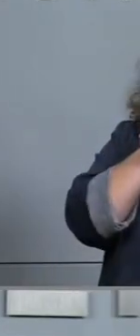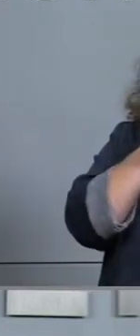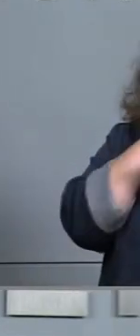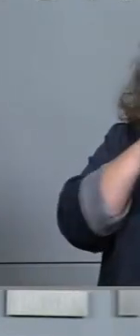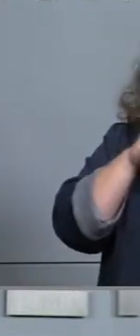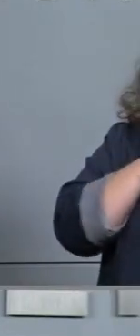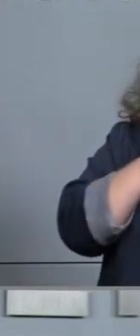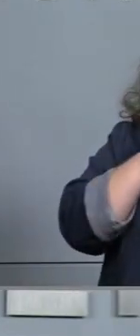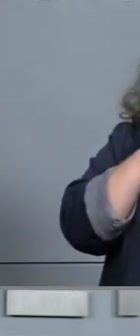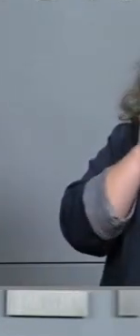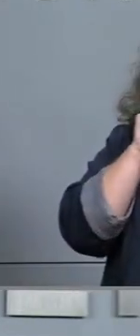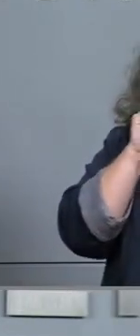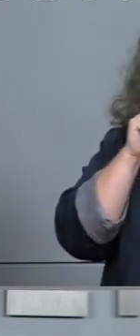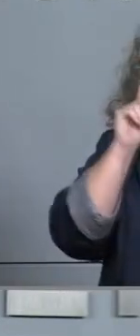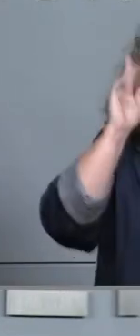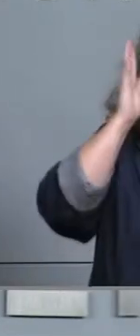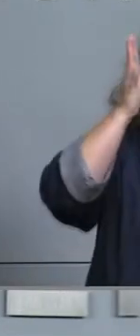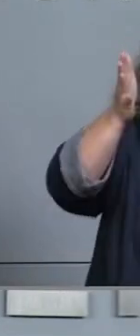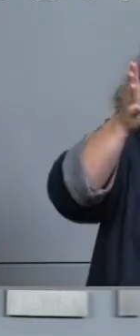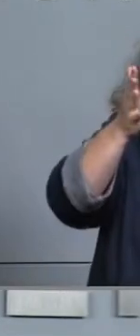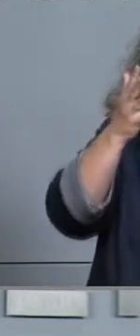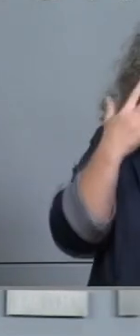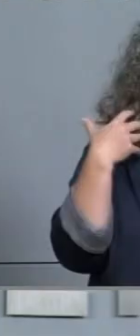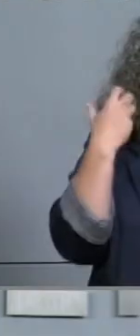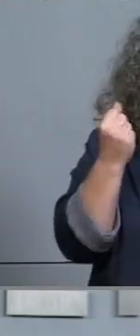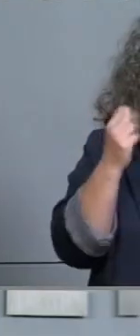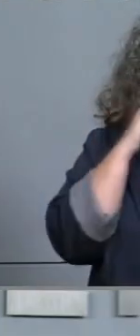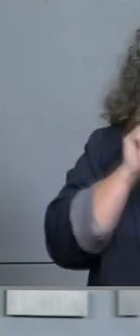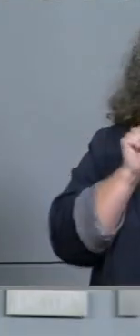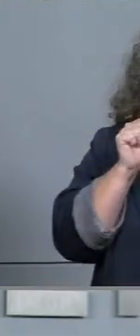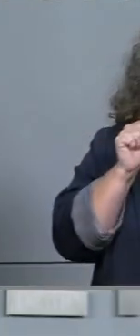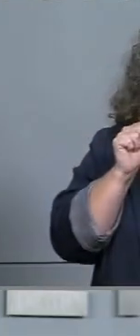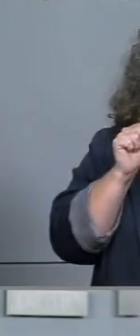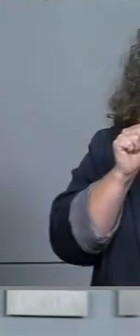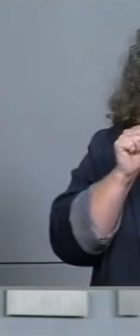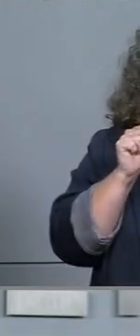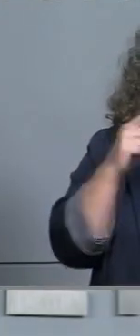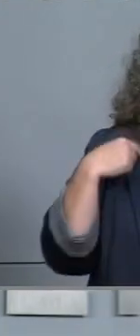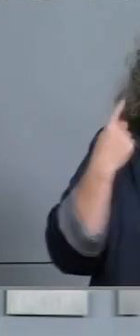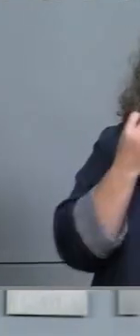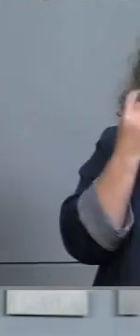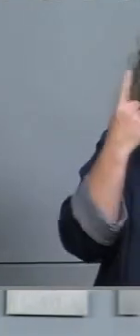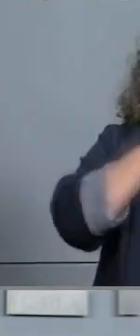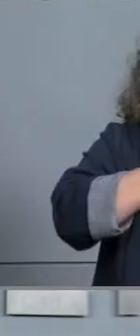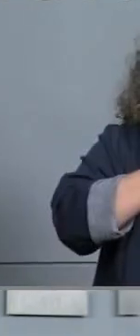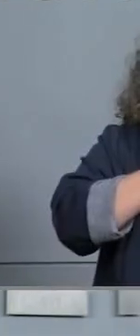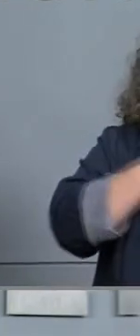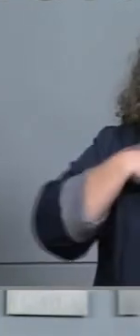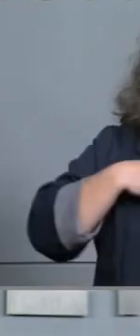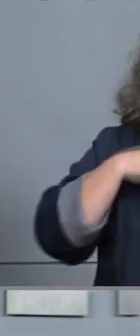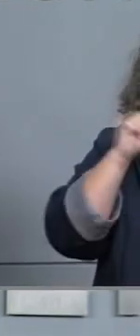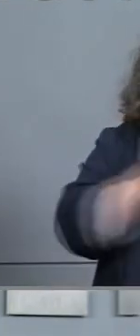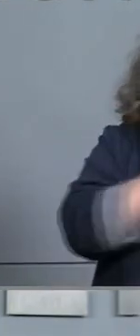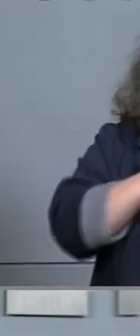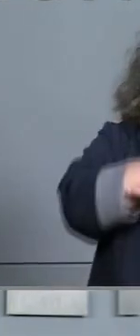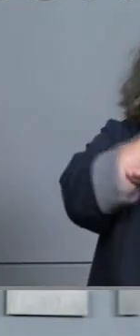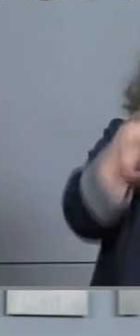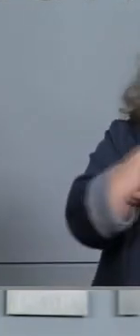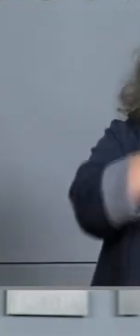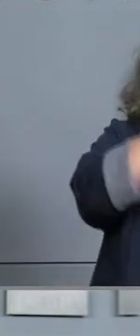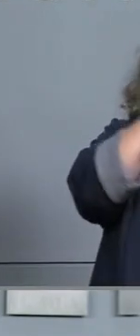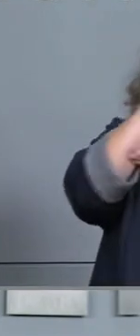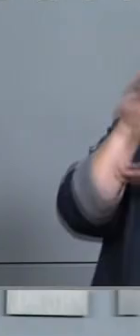long-term recovery. And for the past 11 days, we've continued a massive, around-the-clock response